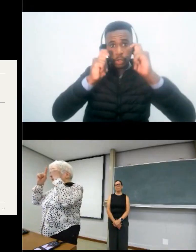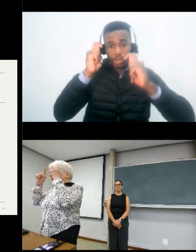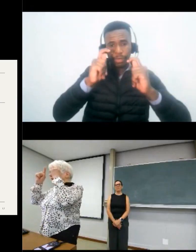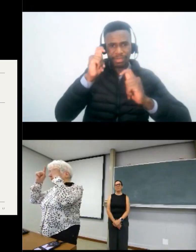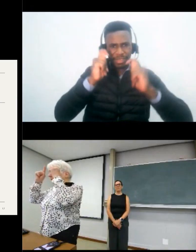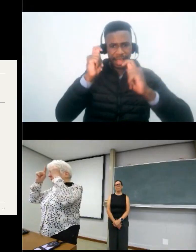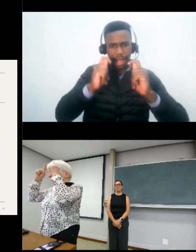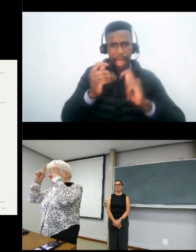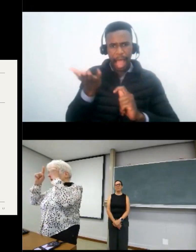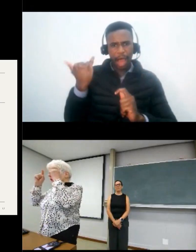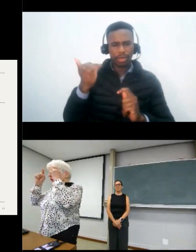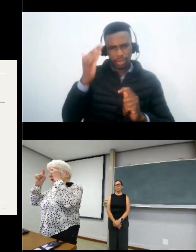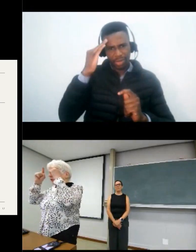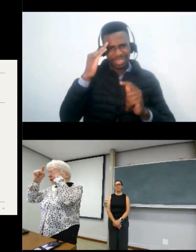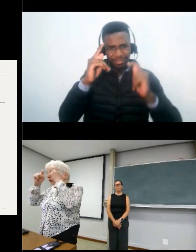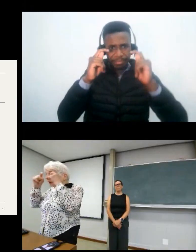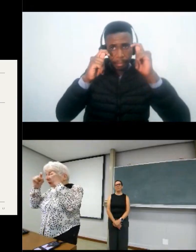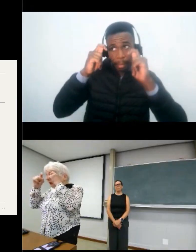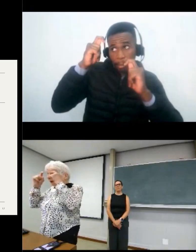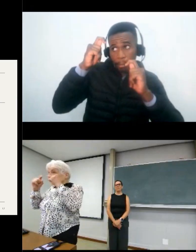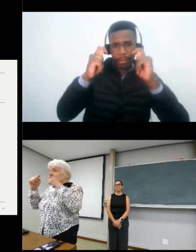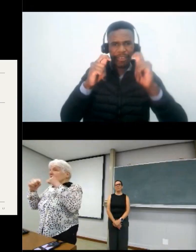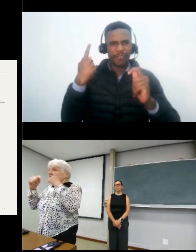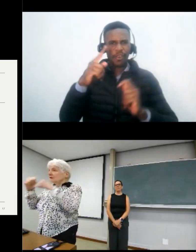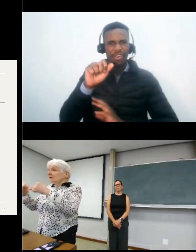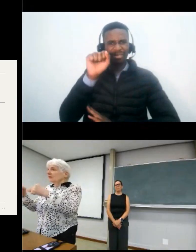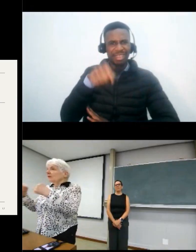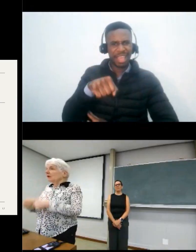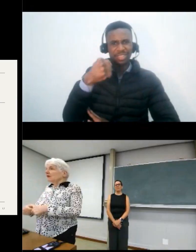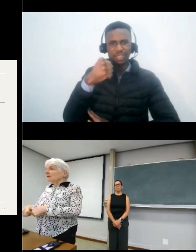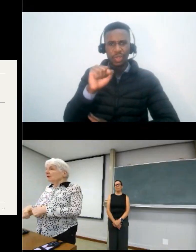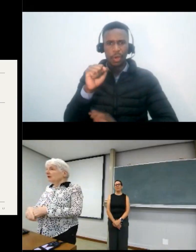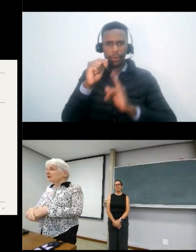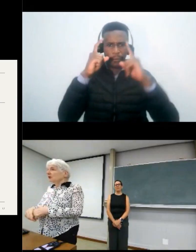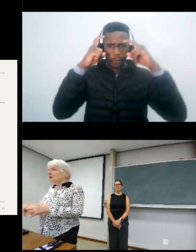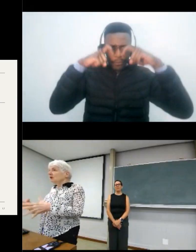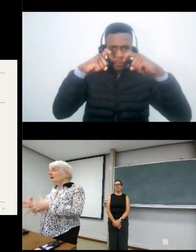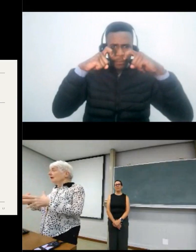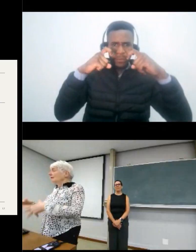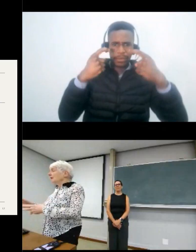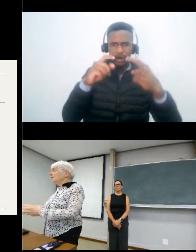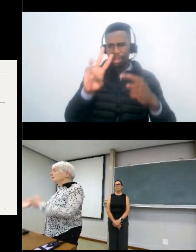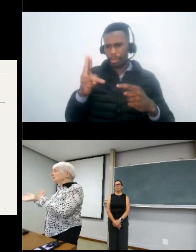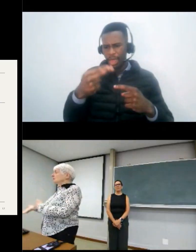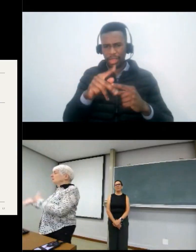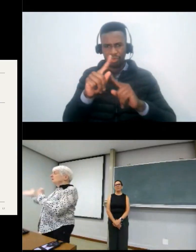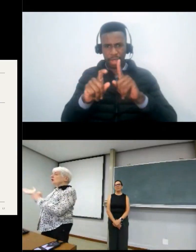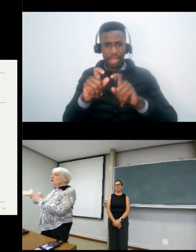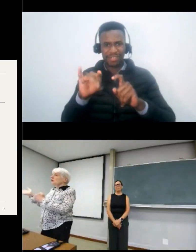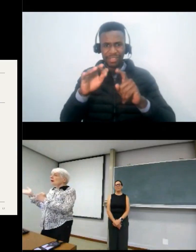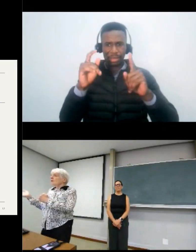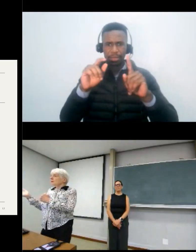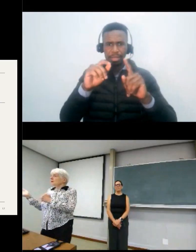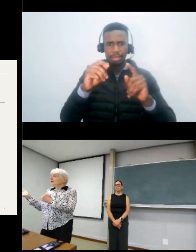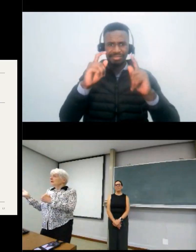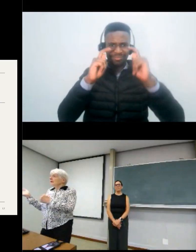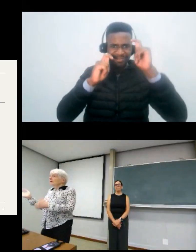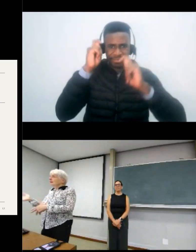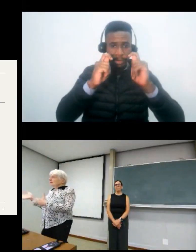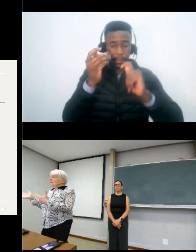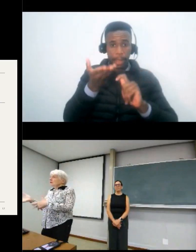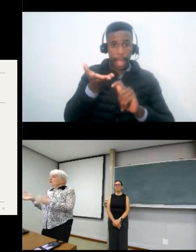raised eyebrows to mark a yes/no question, or the lower eyebrows to mark a WH question, then the percentage goes